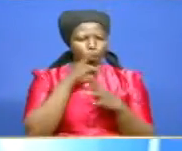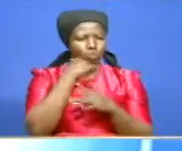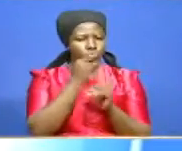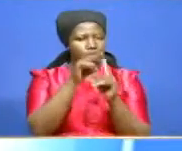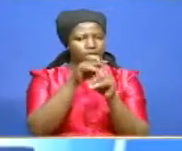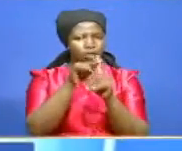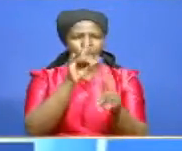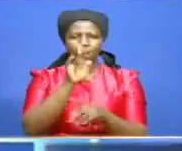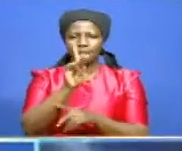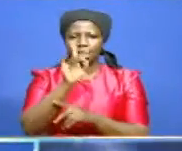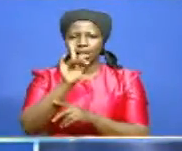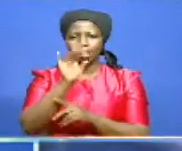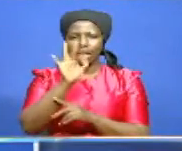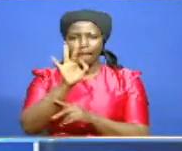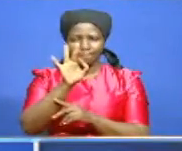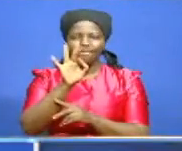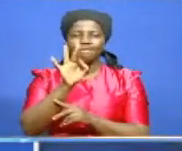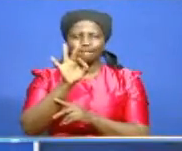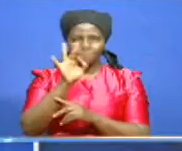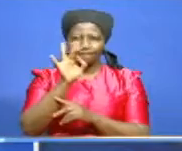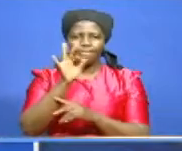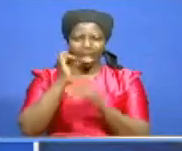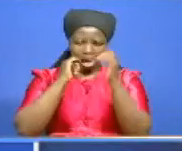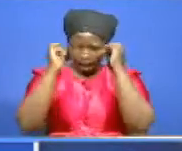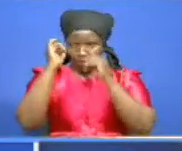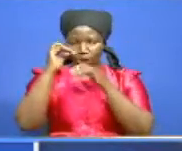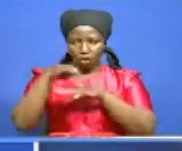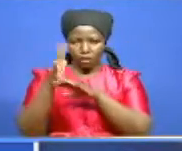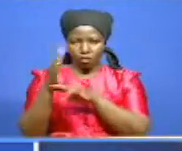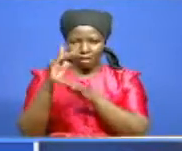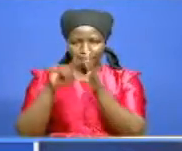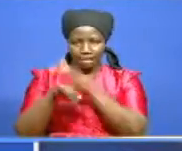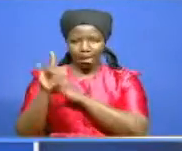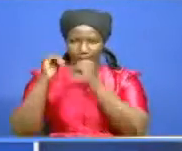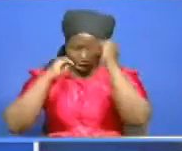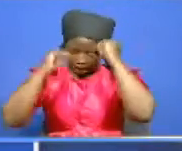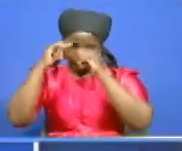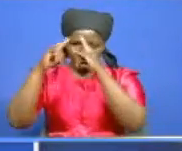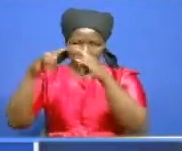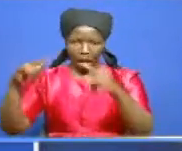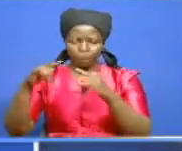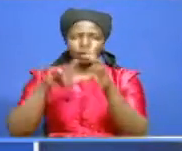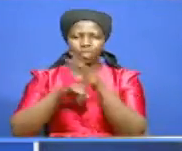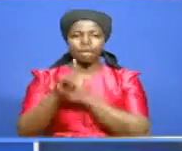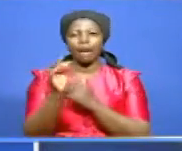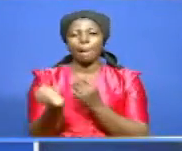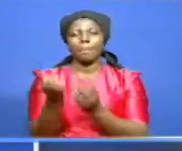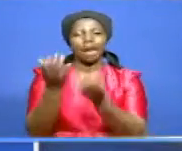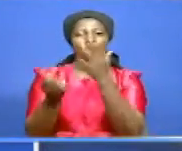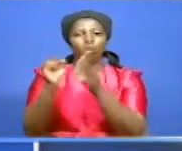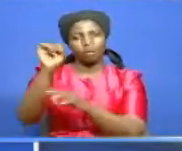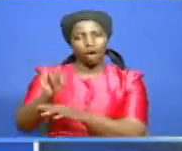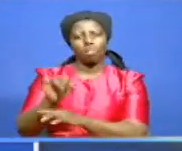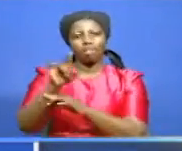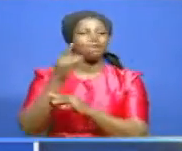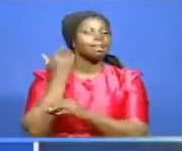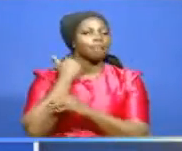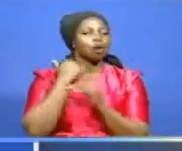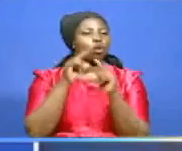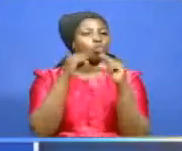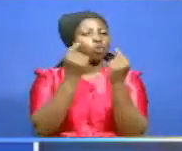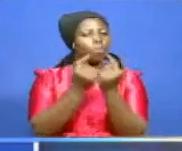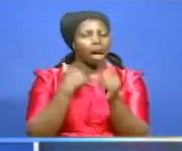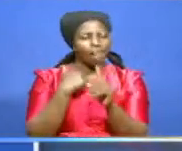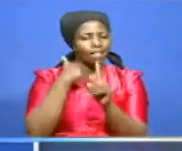Forces soldier on Thursday night at a military camp in Baringo South. The bandits are said to have simultaneously